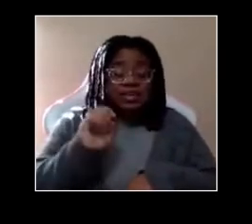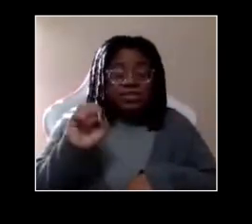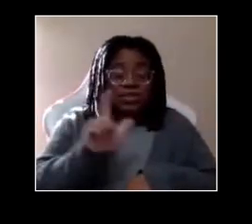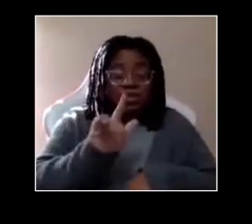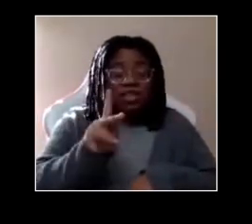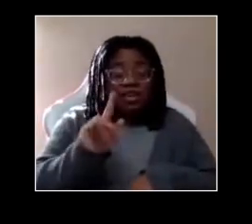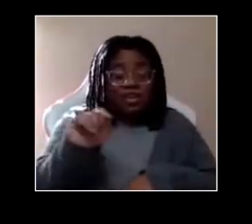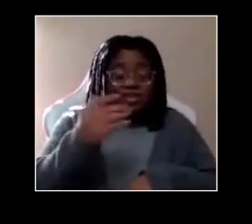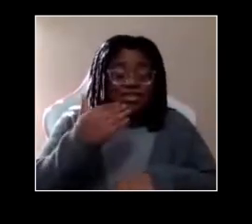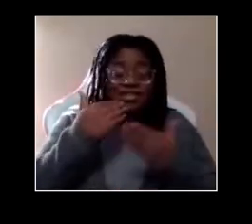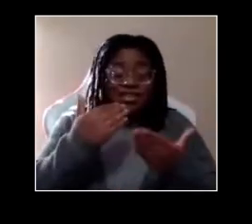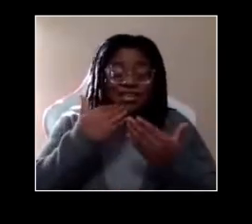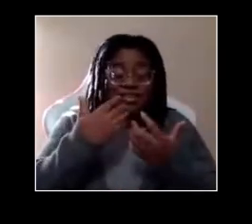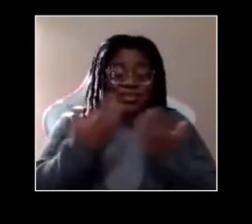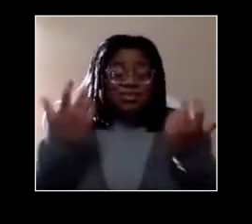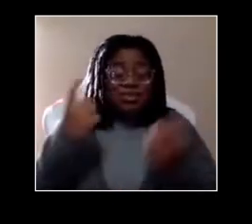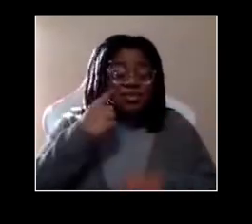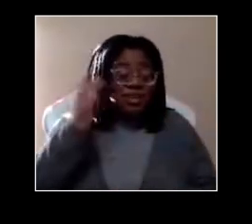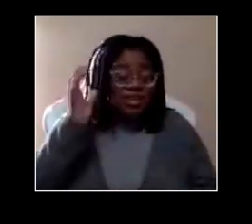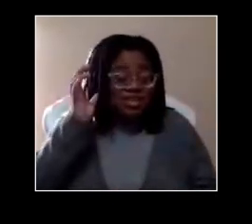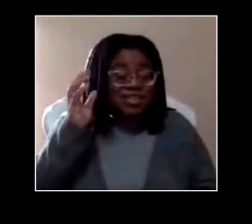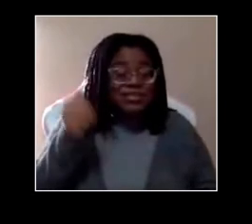And thank you so much for listening.